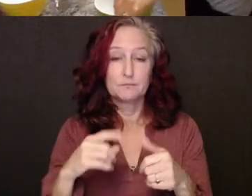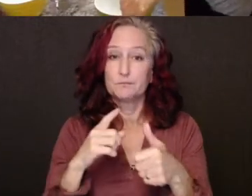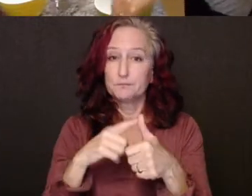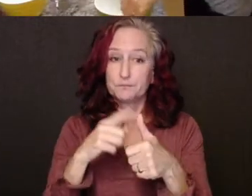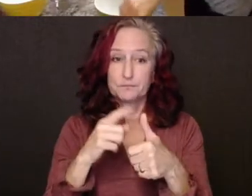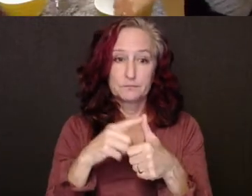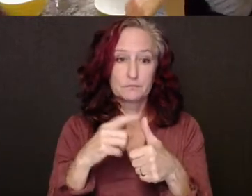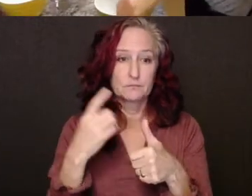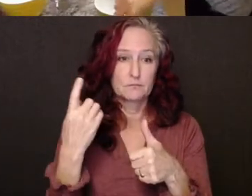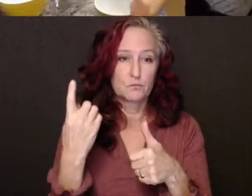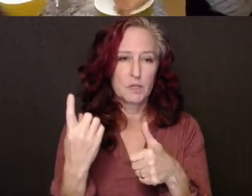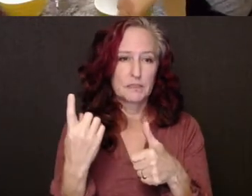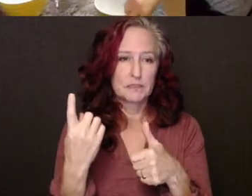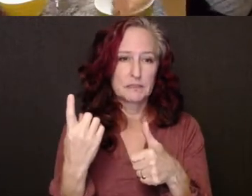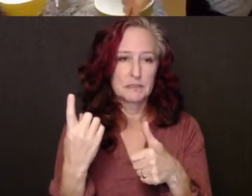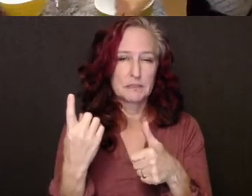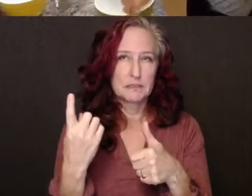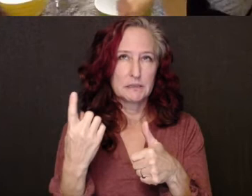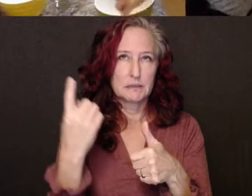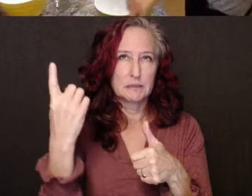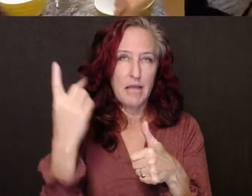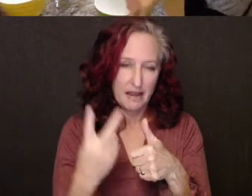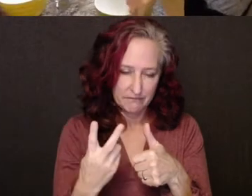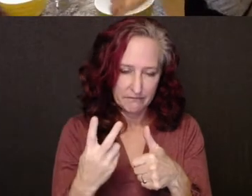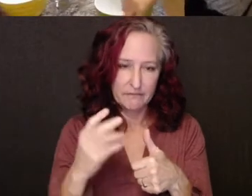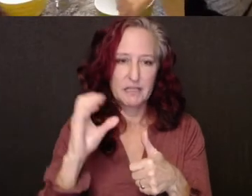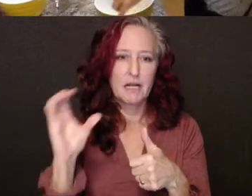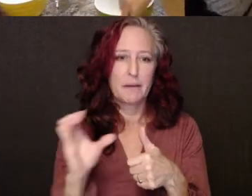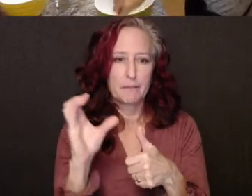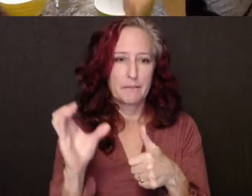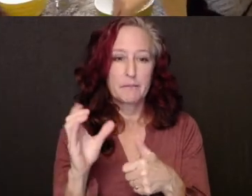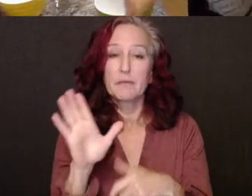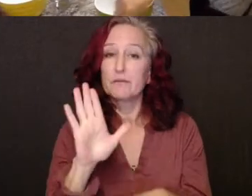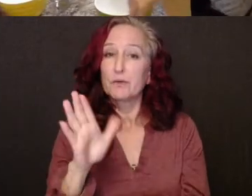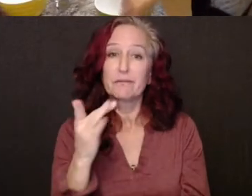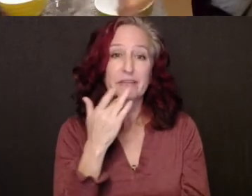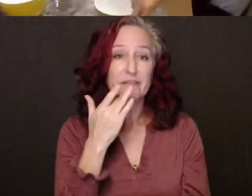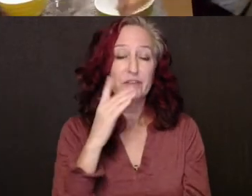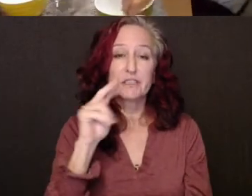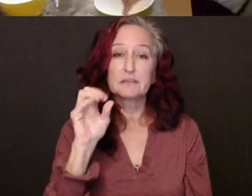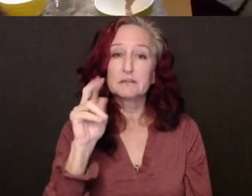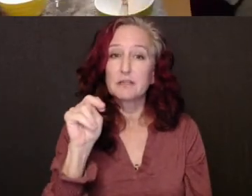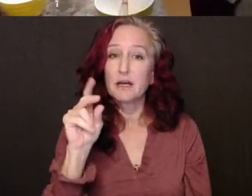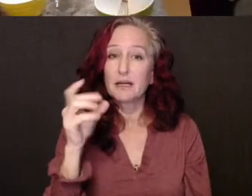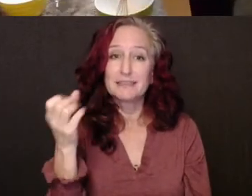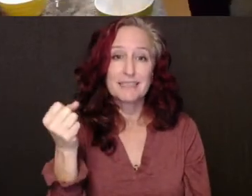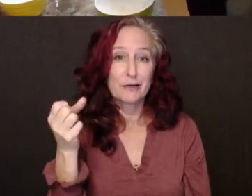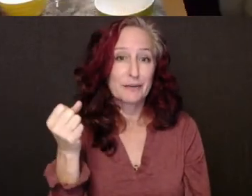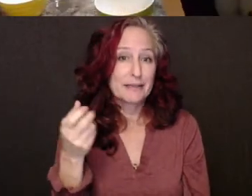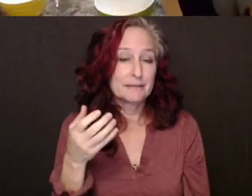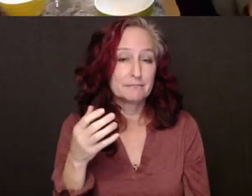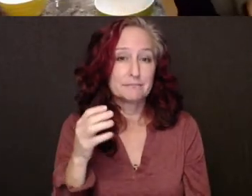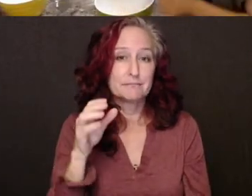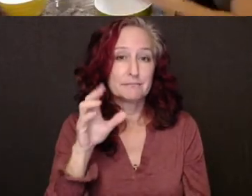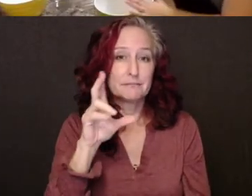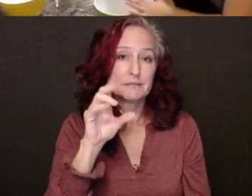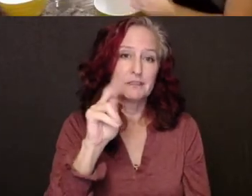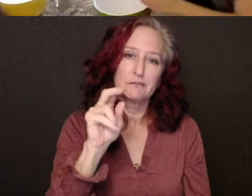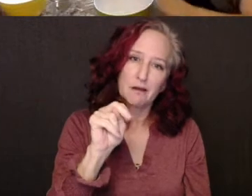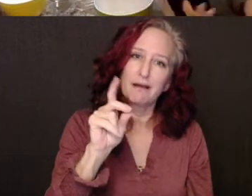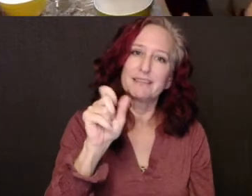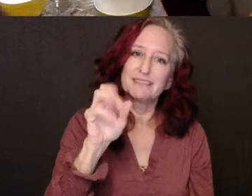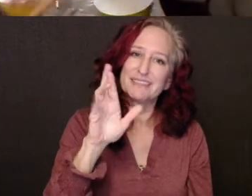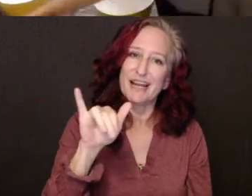going to go ahead and just give it a little whisk here and go to my